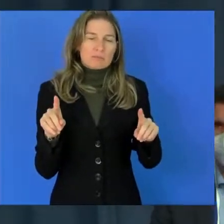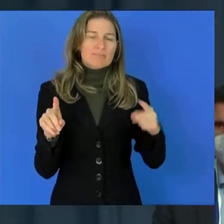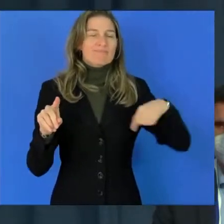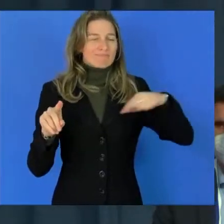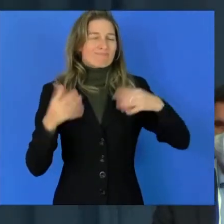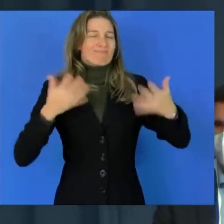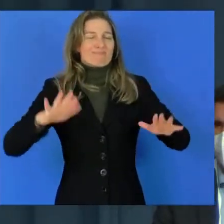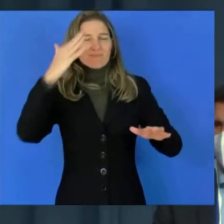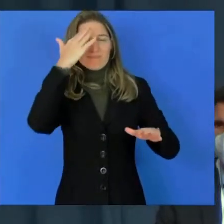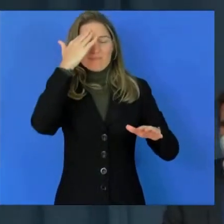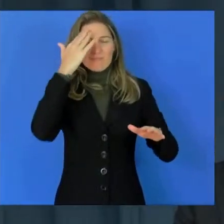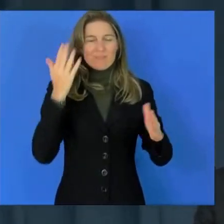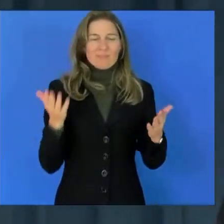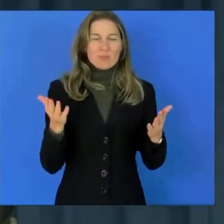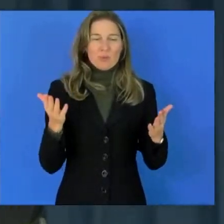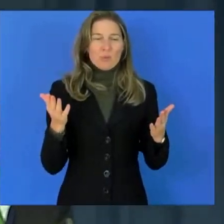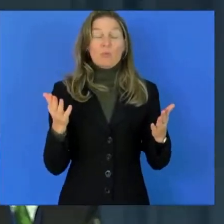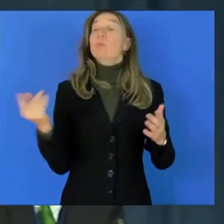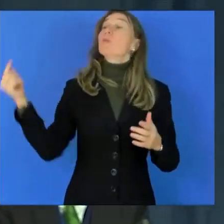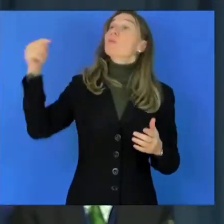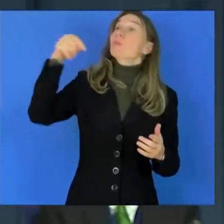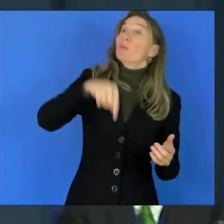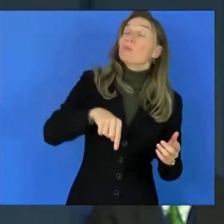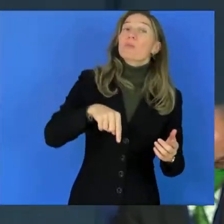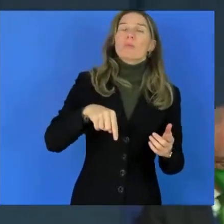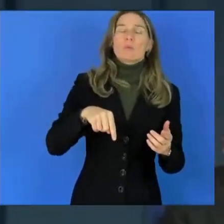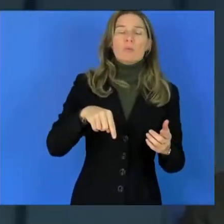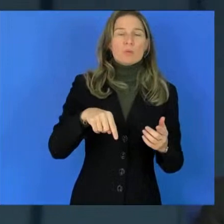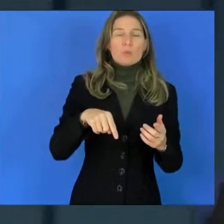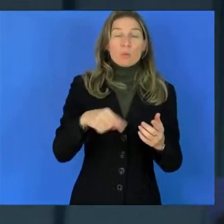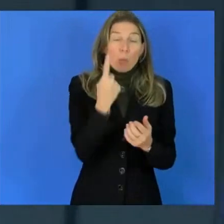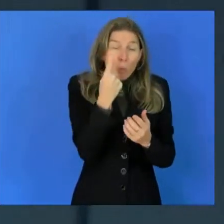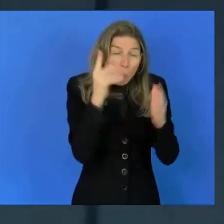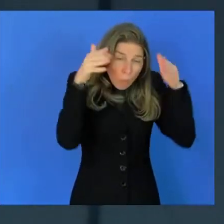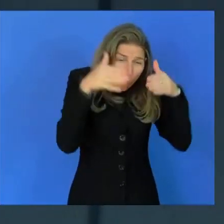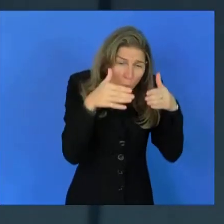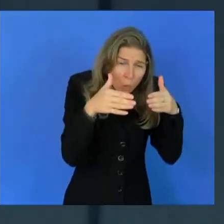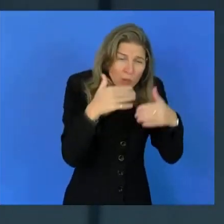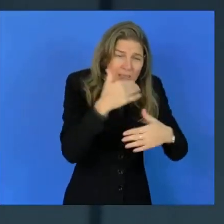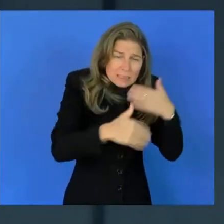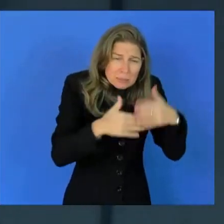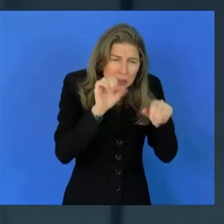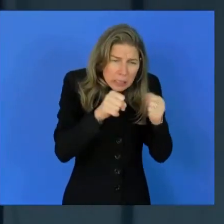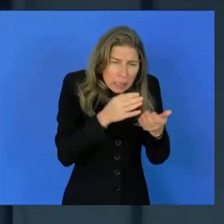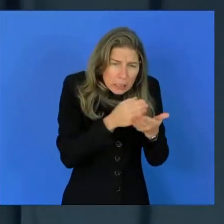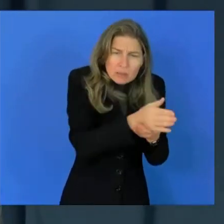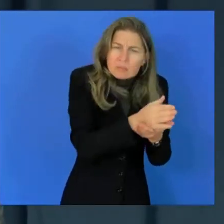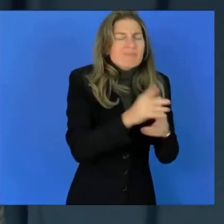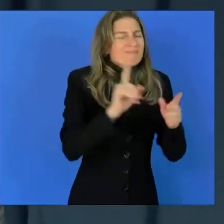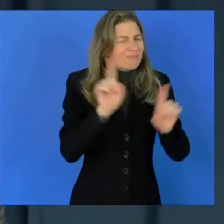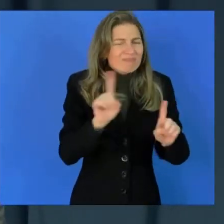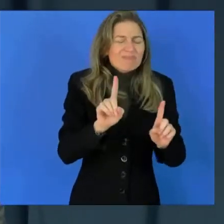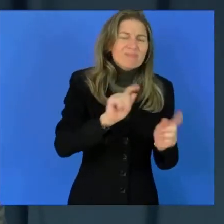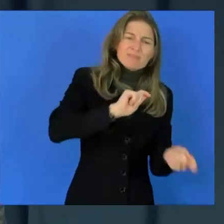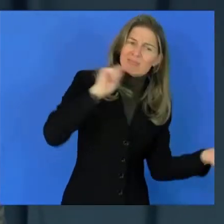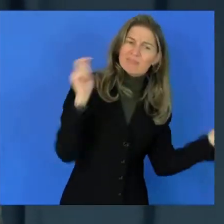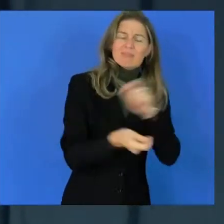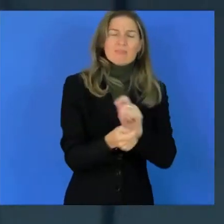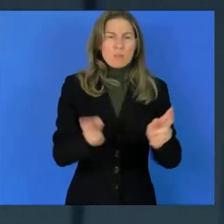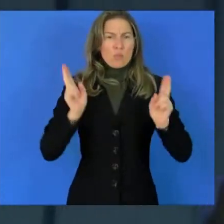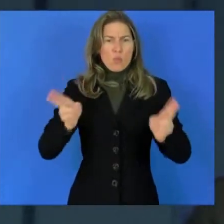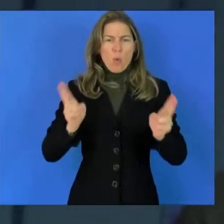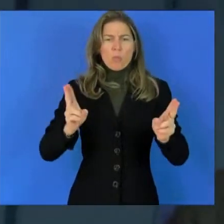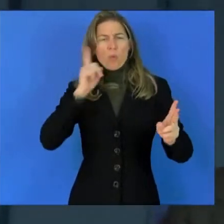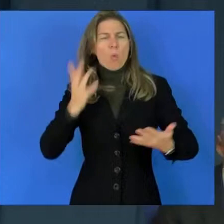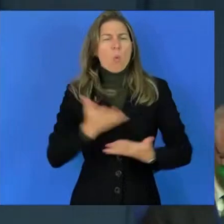integrate disability inclusion throughout society? And we keep waiting for our moment. And we keep hoping for it. And every year I come into